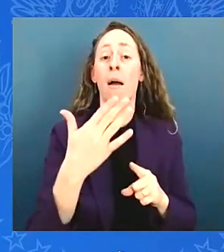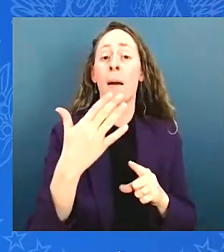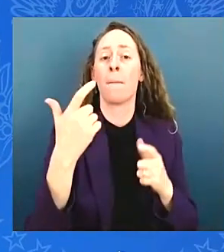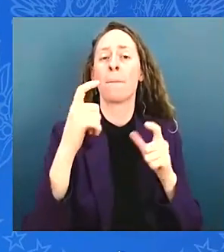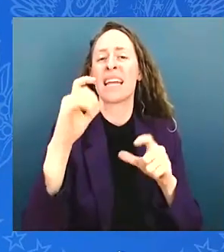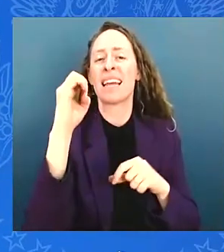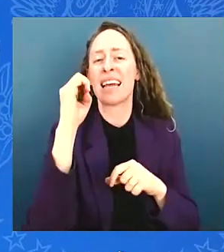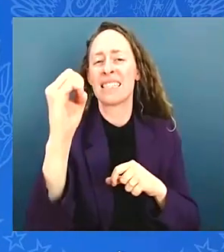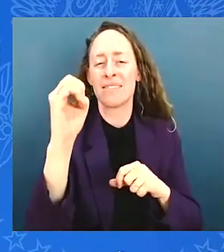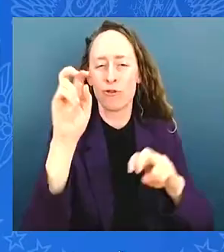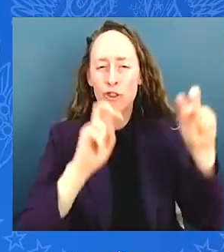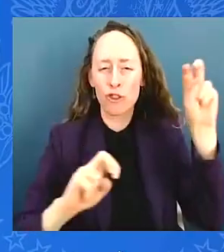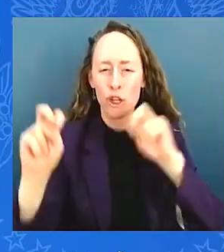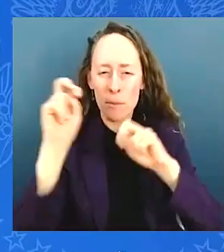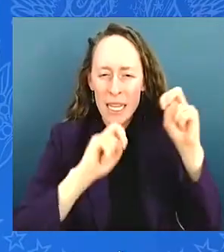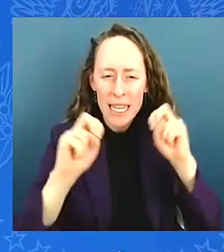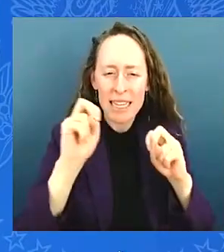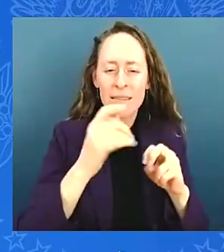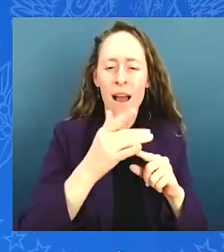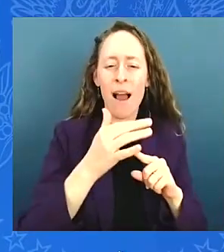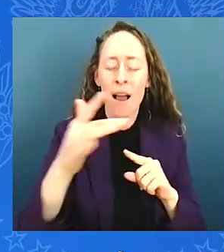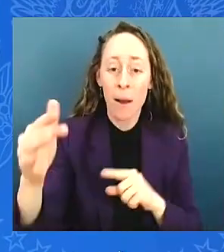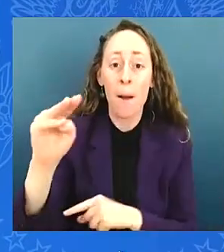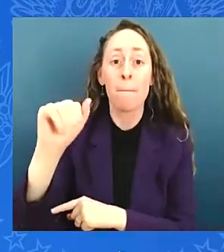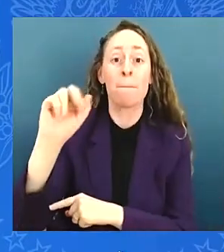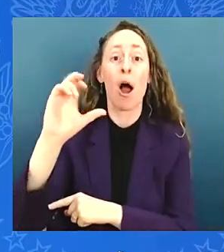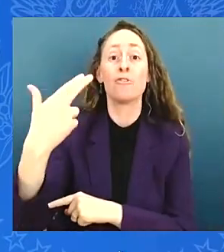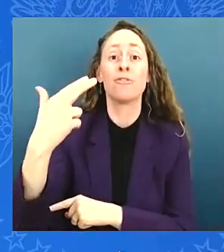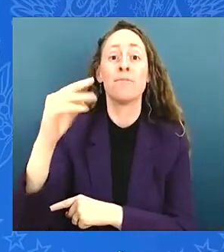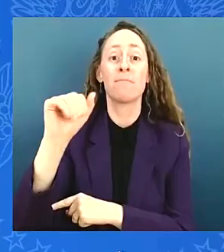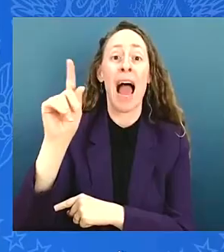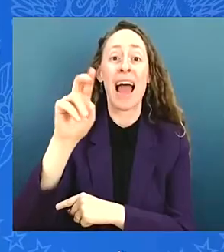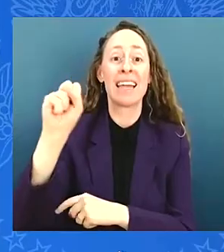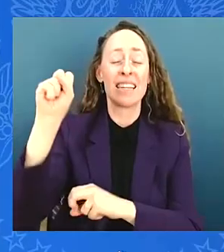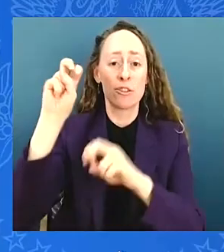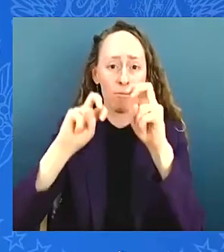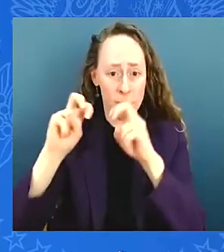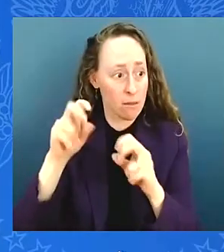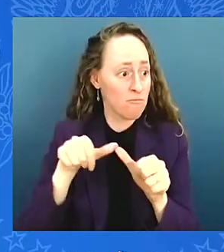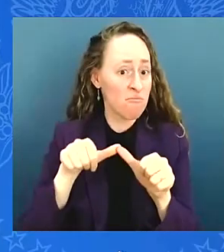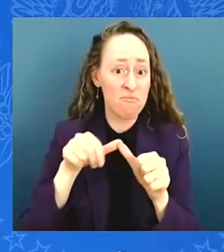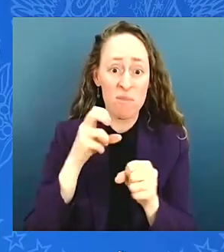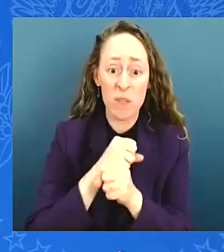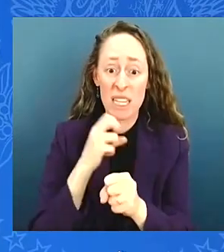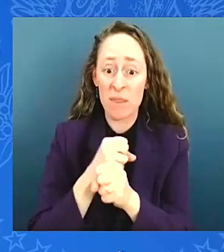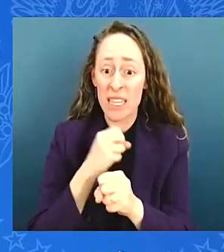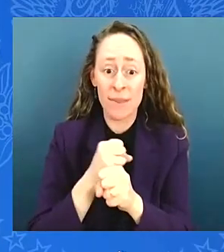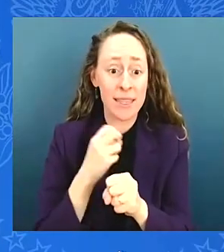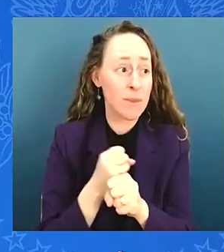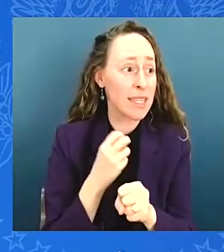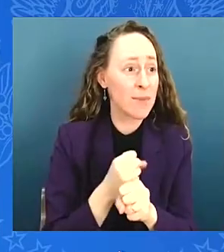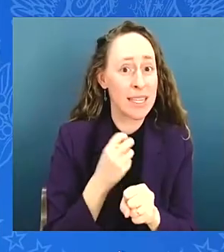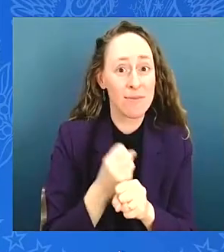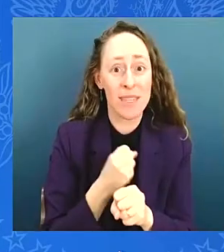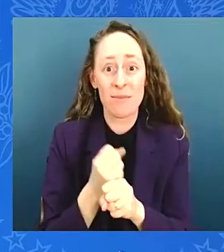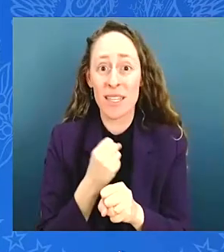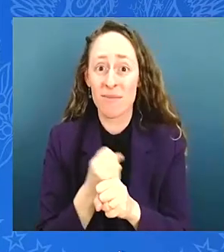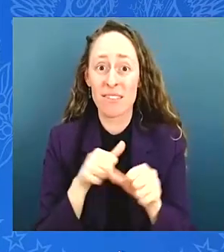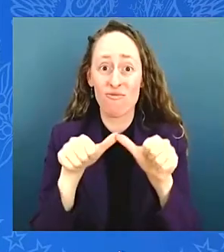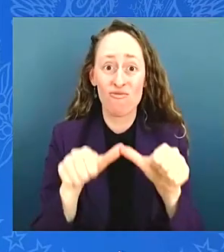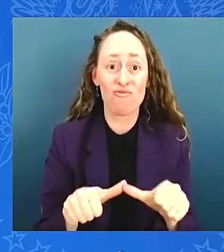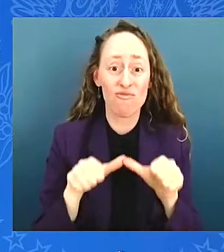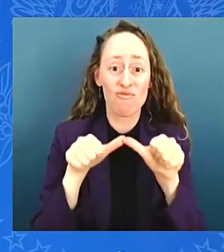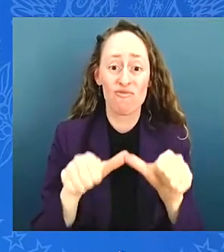won everything. Our mindset is like relentless competitiveness with the way we go